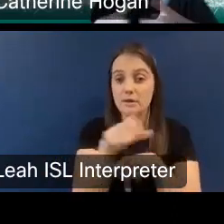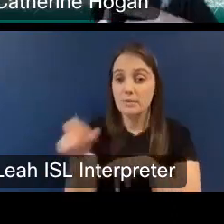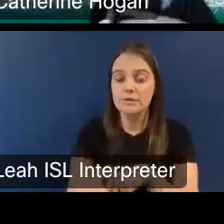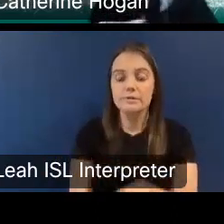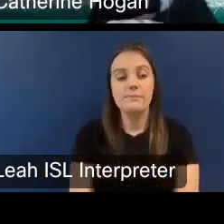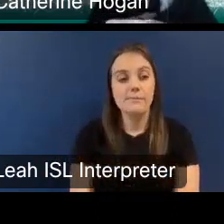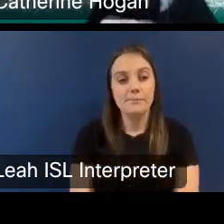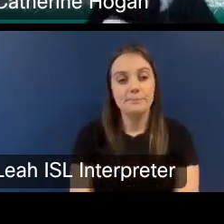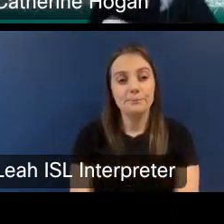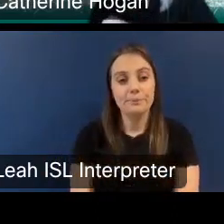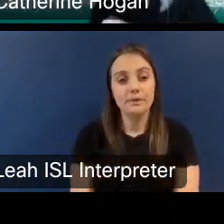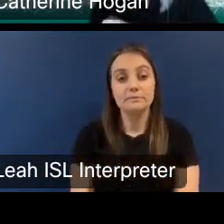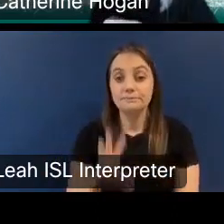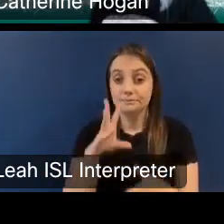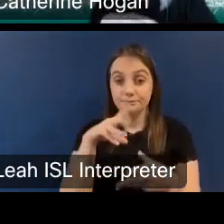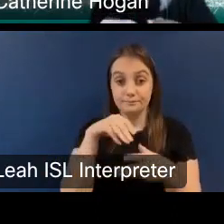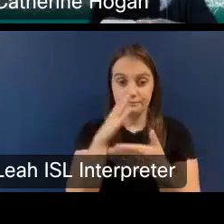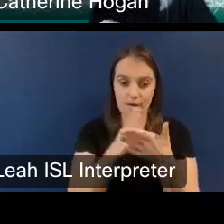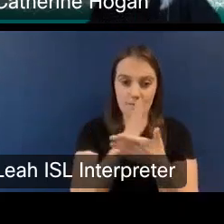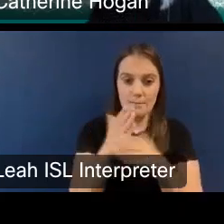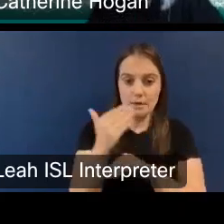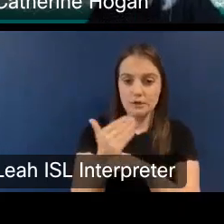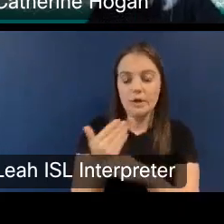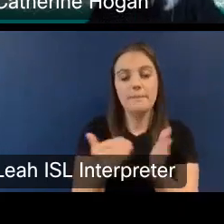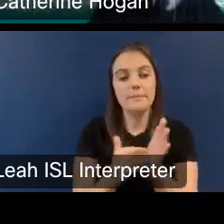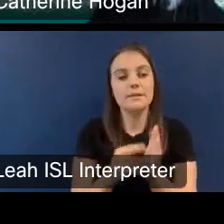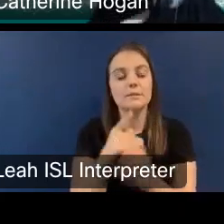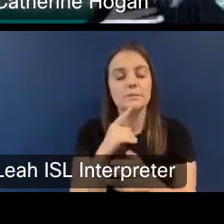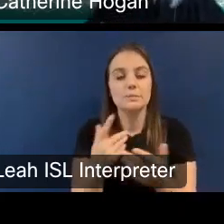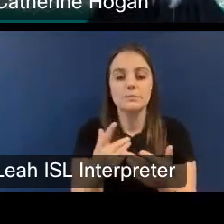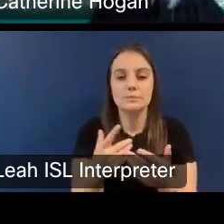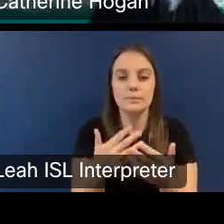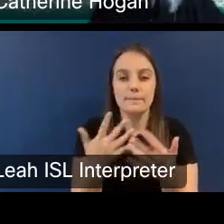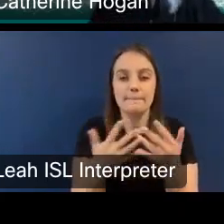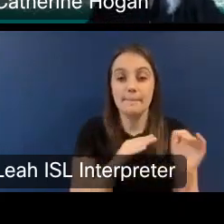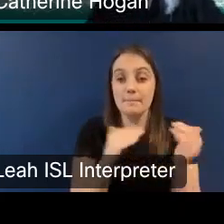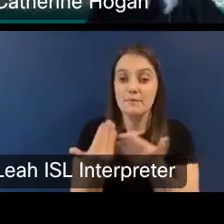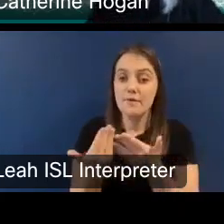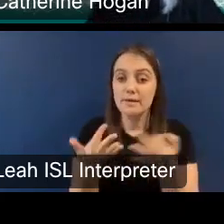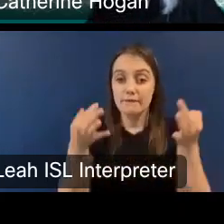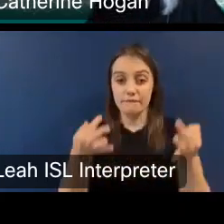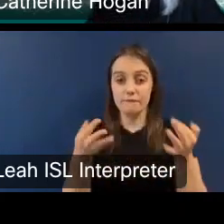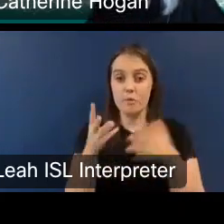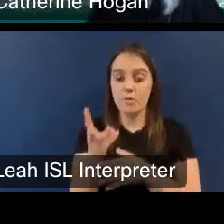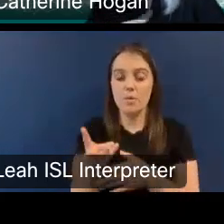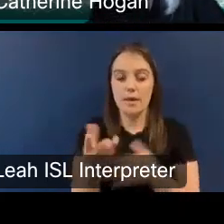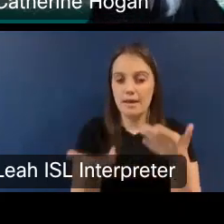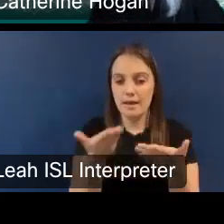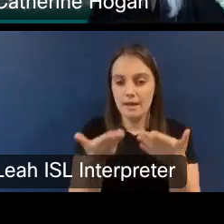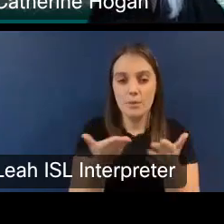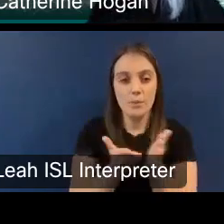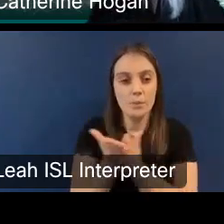It is seen as part of the job of everyone's job, and it's seen as part of kind of, you know, it's delivered in a formal way through